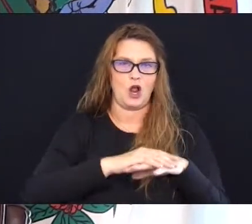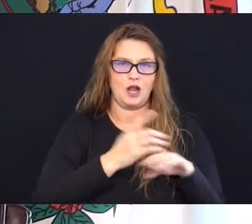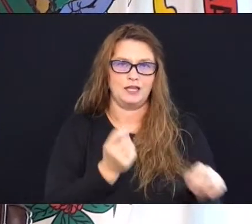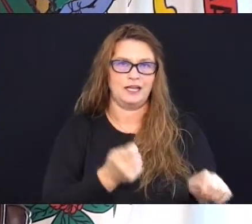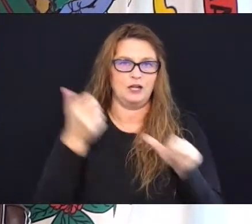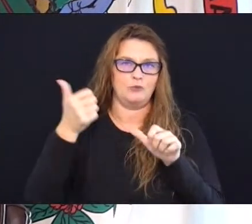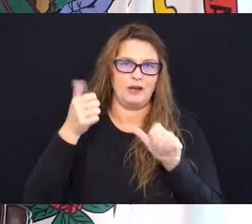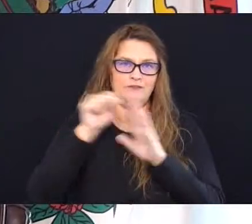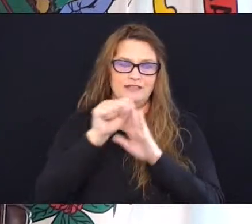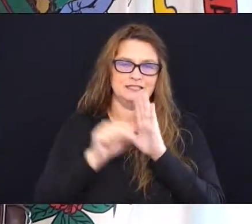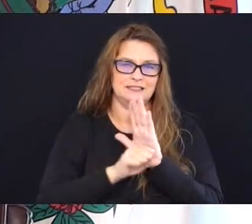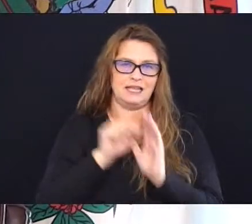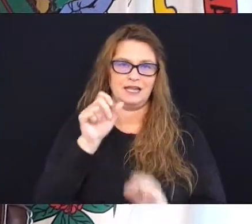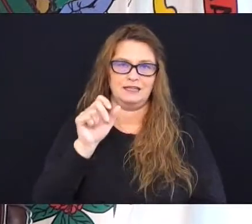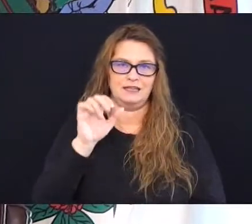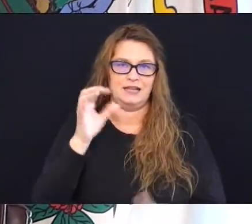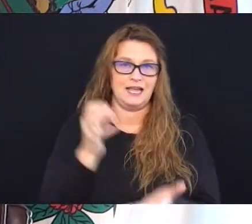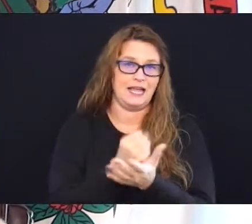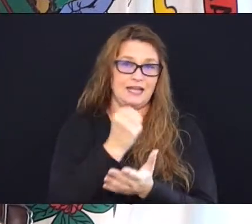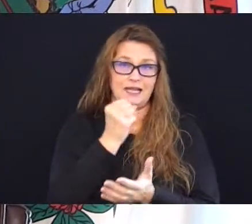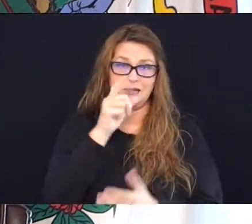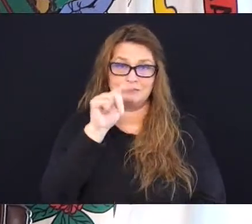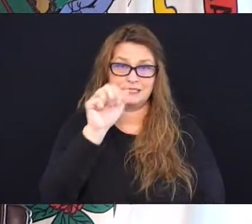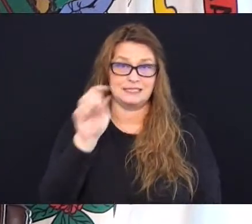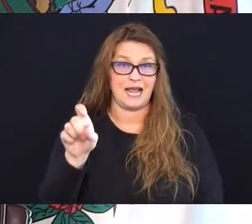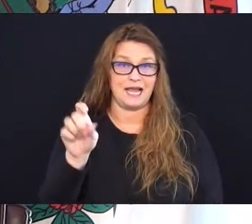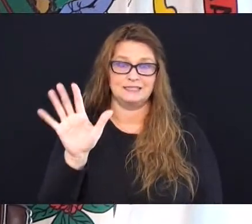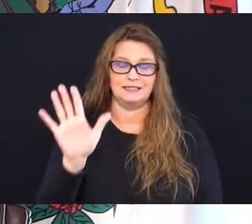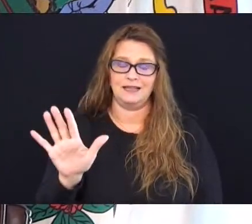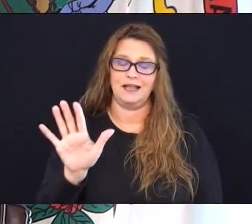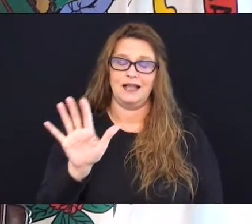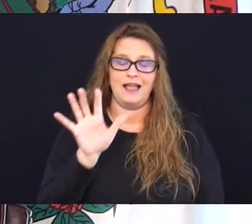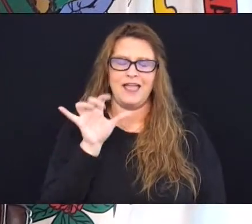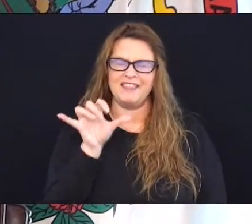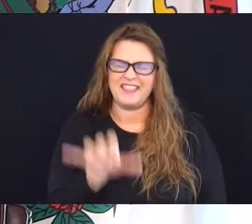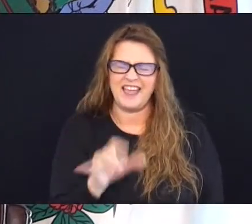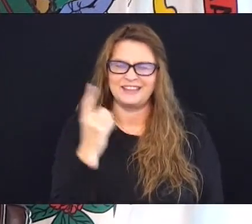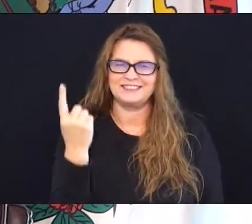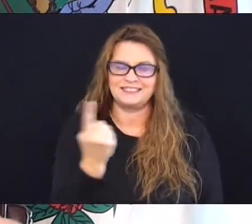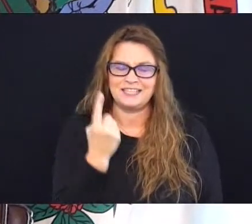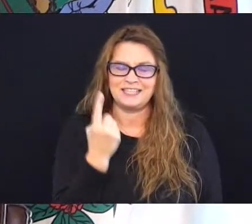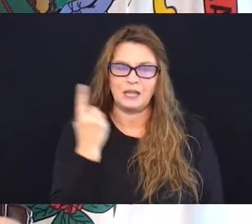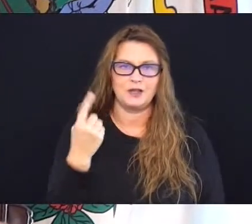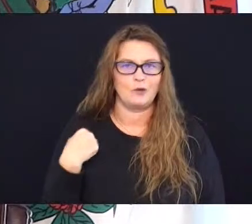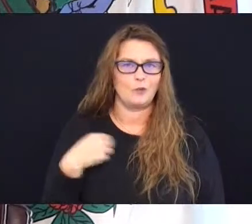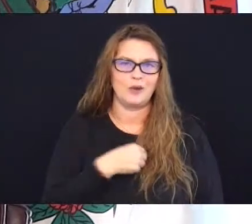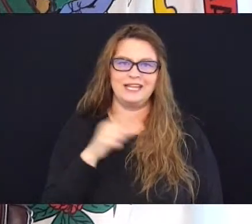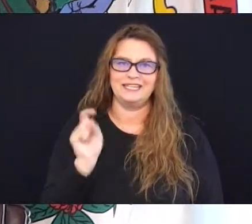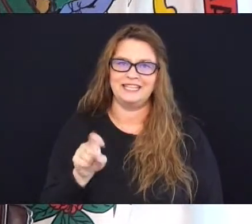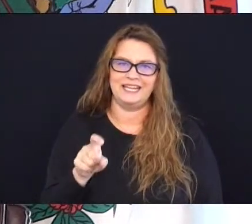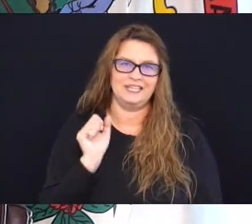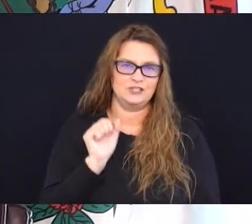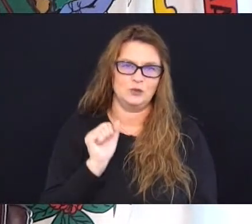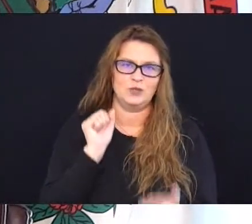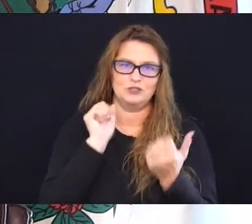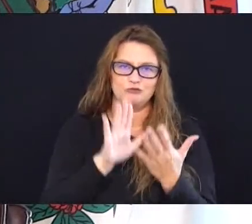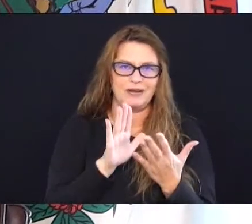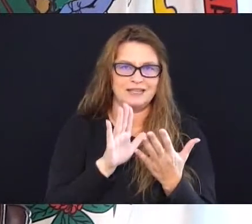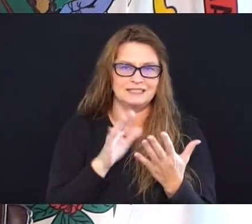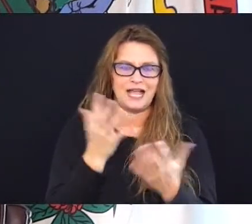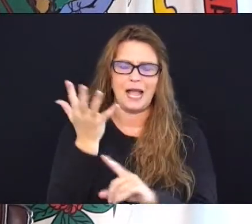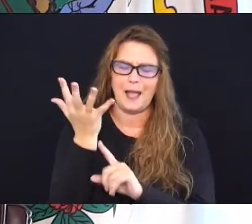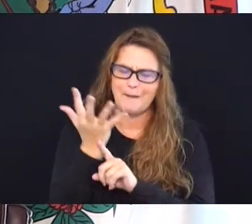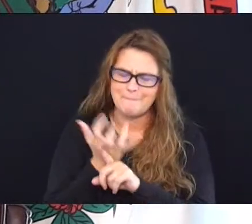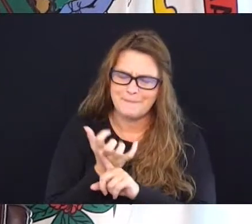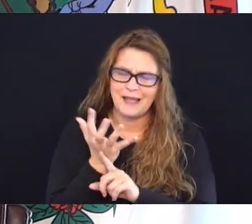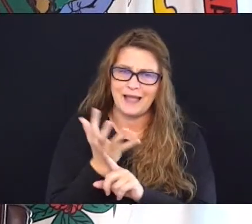in the state of West Virginia. It is something that we need to address, and I plead